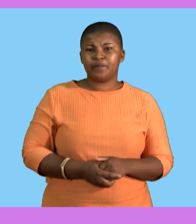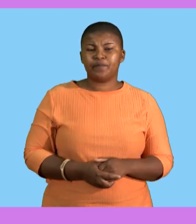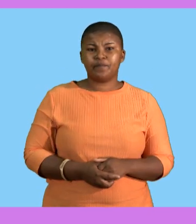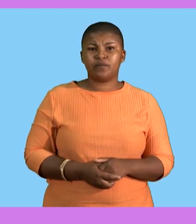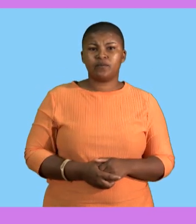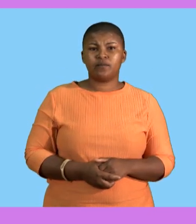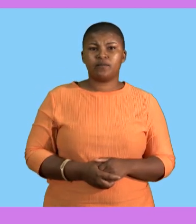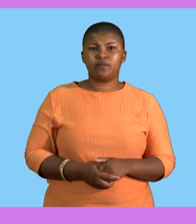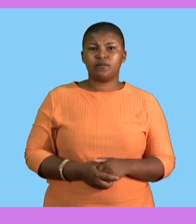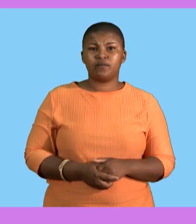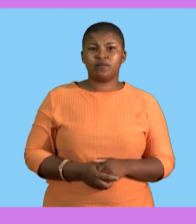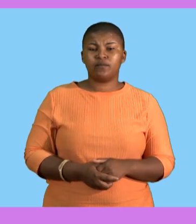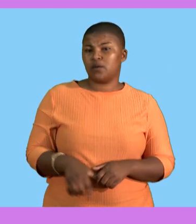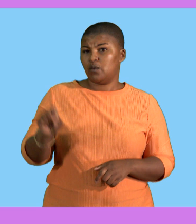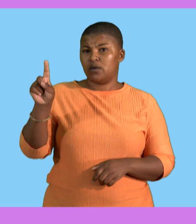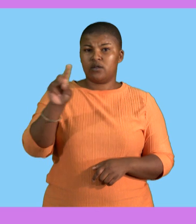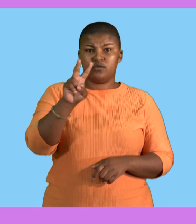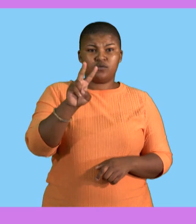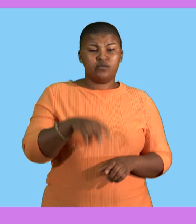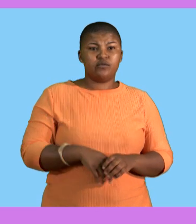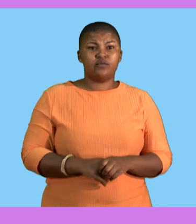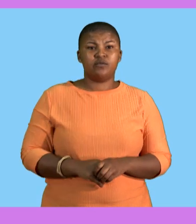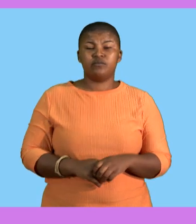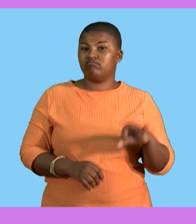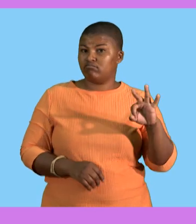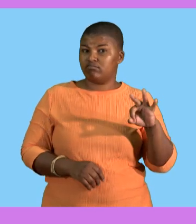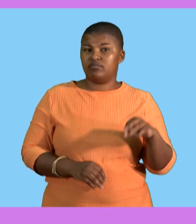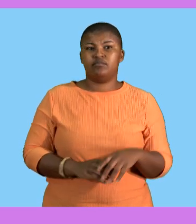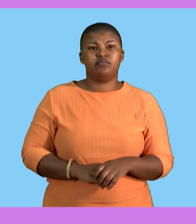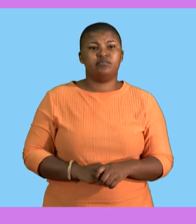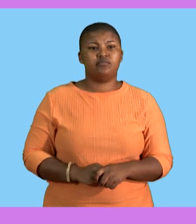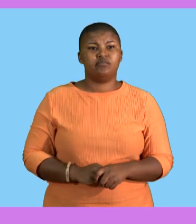there, a window there, and here,